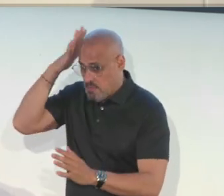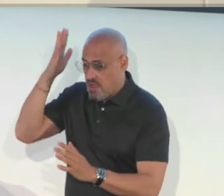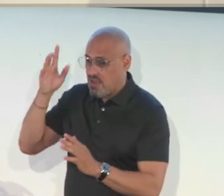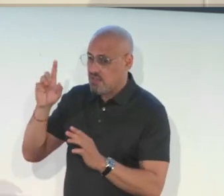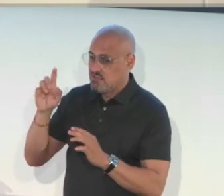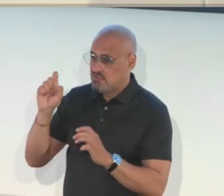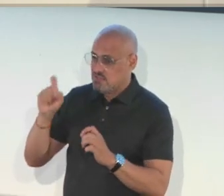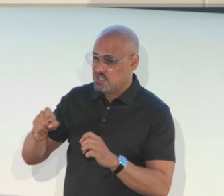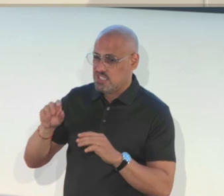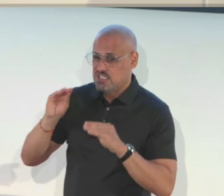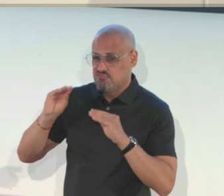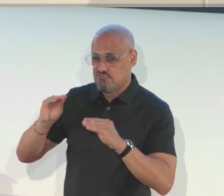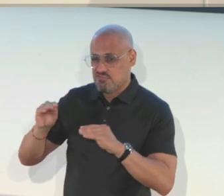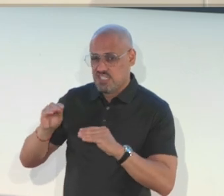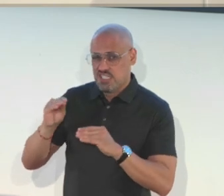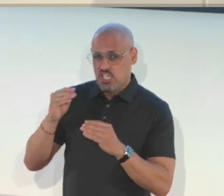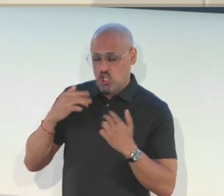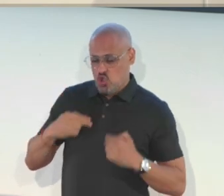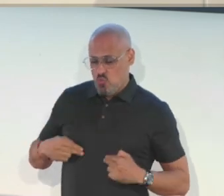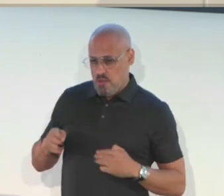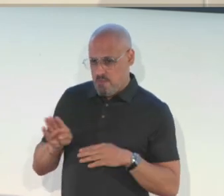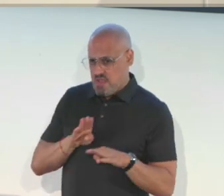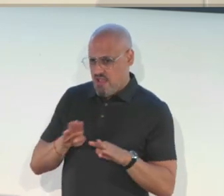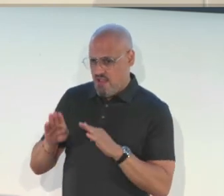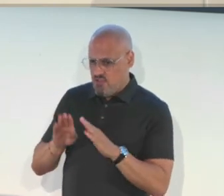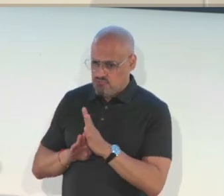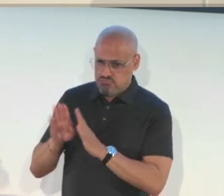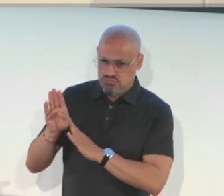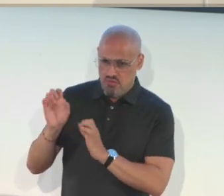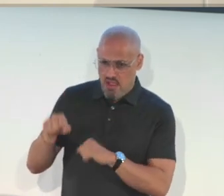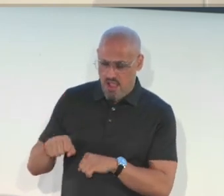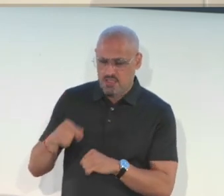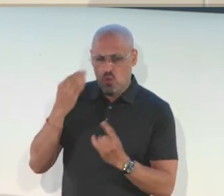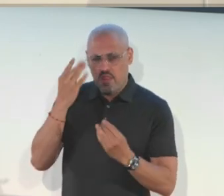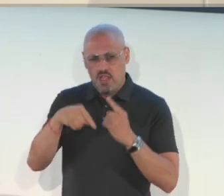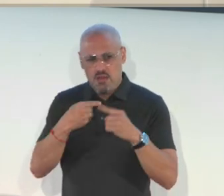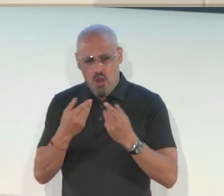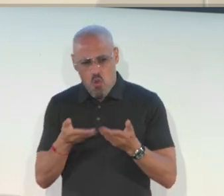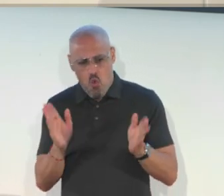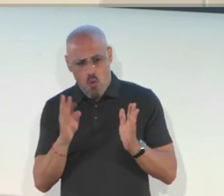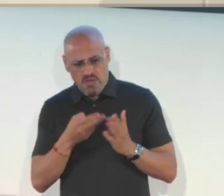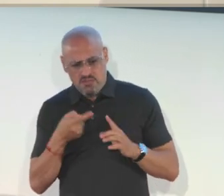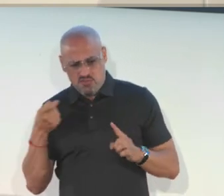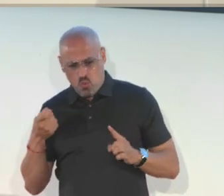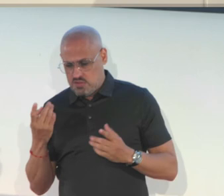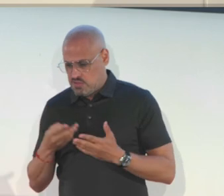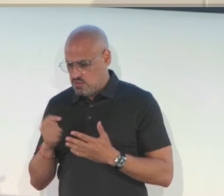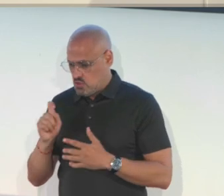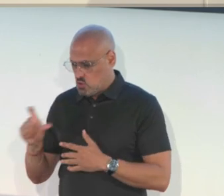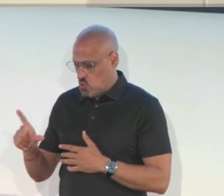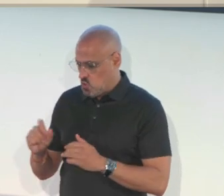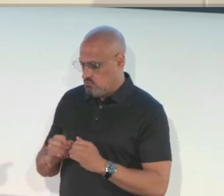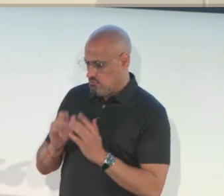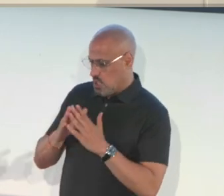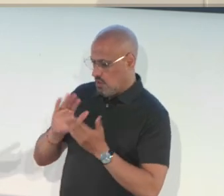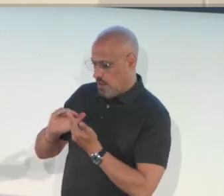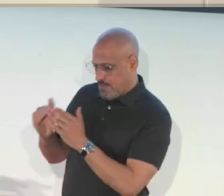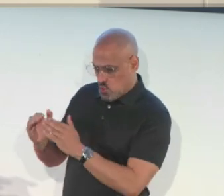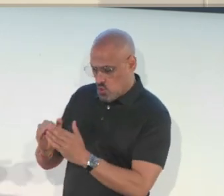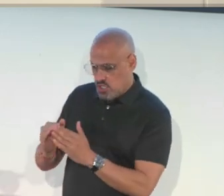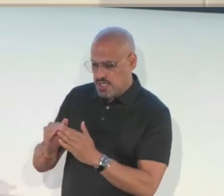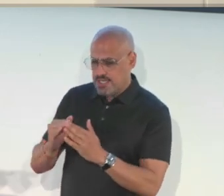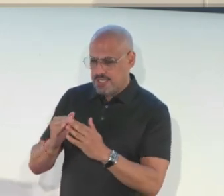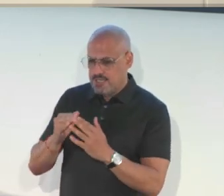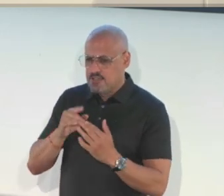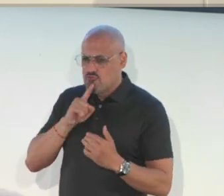human behavior, can go really far. So thinking about open sourcing those tools, building those communities, taking a very